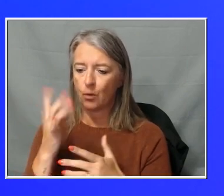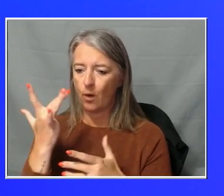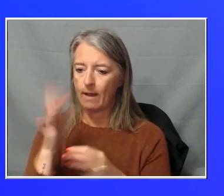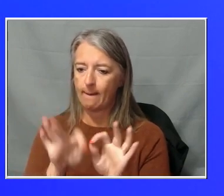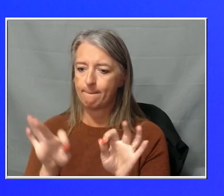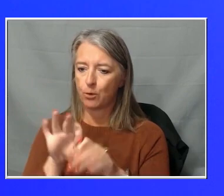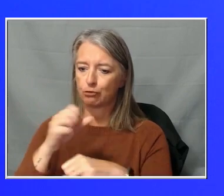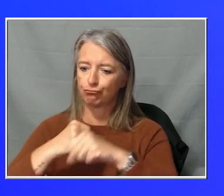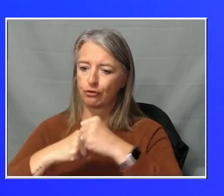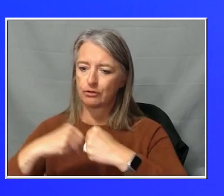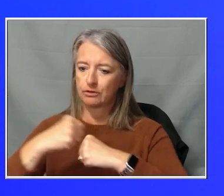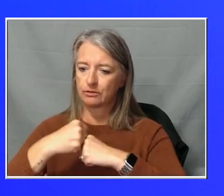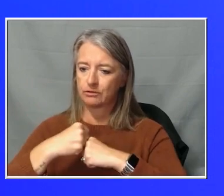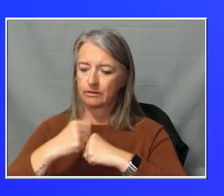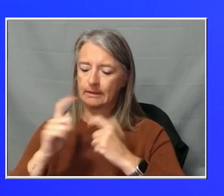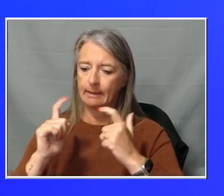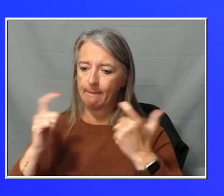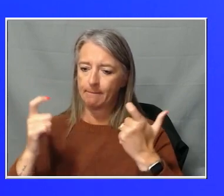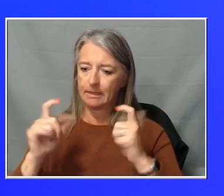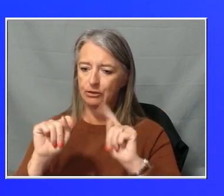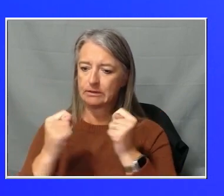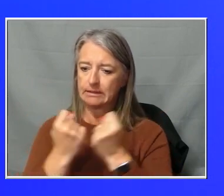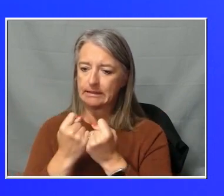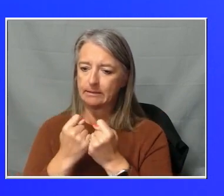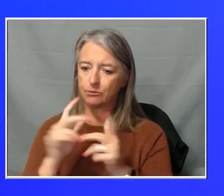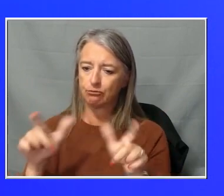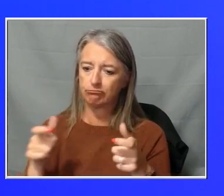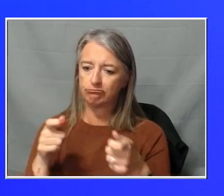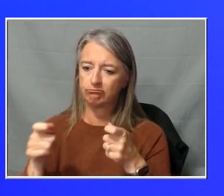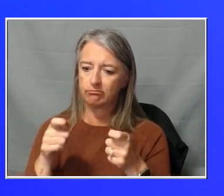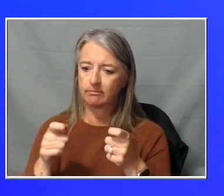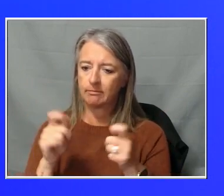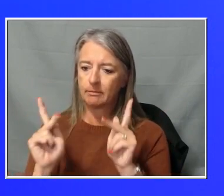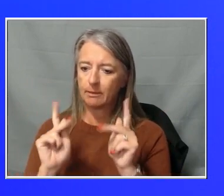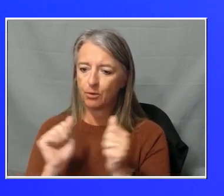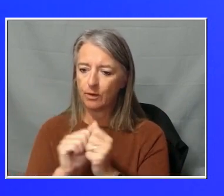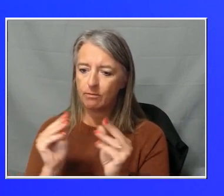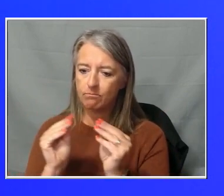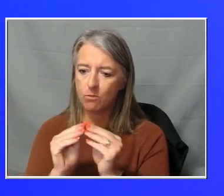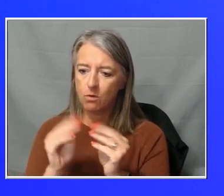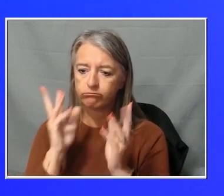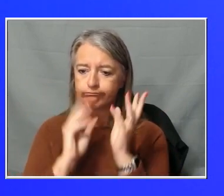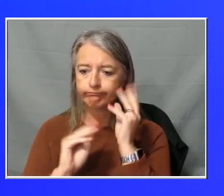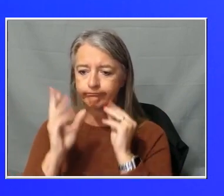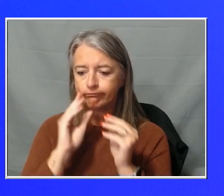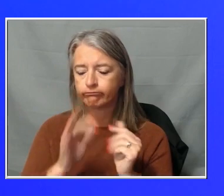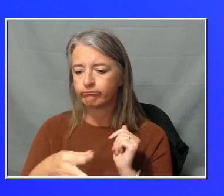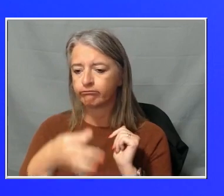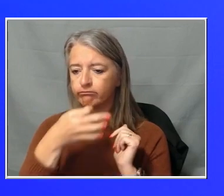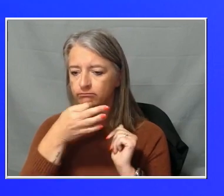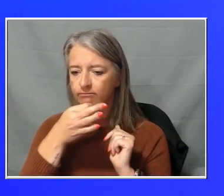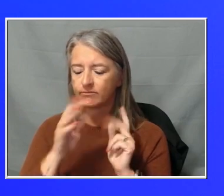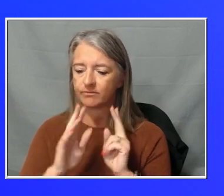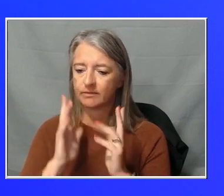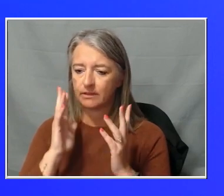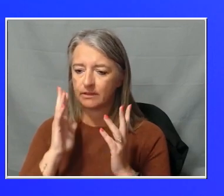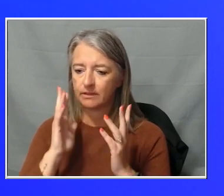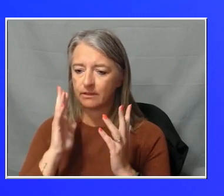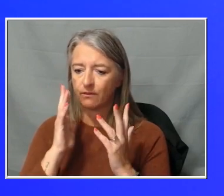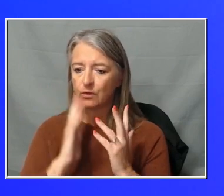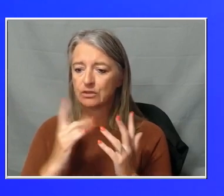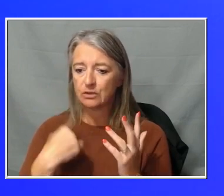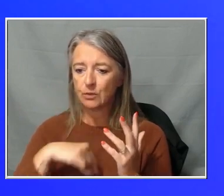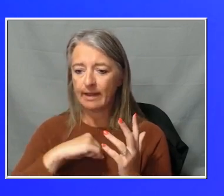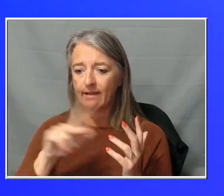need a bigger team to deal with this, people with more experience, expertise. And this is, you know, fortunately what we have here at KU,